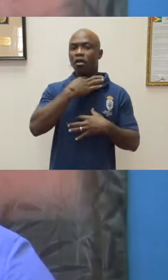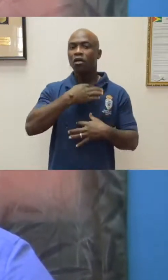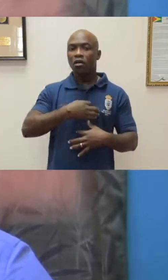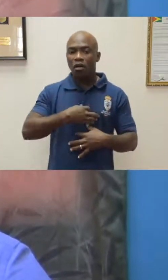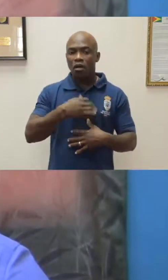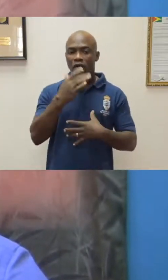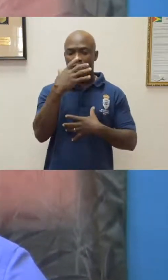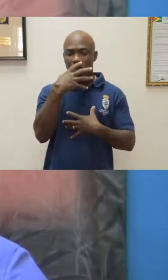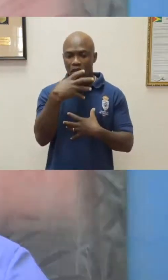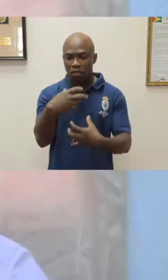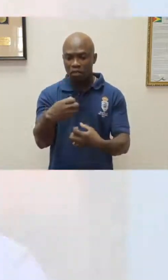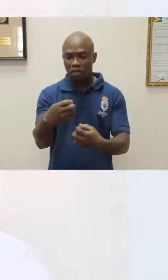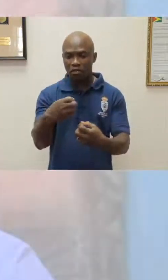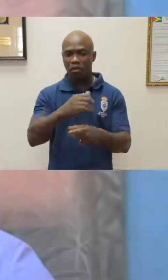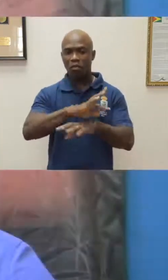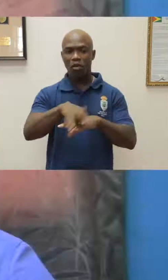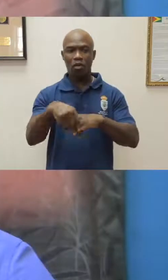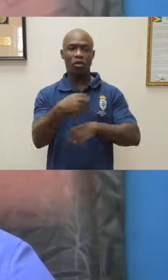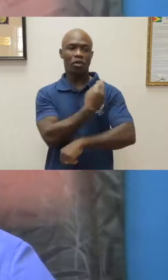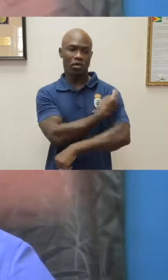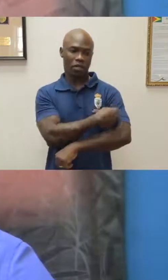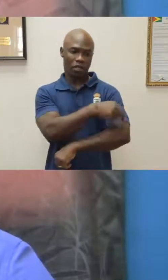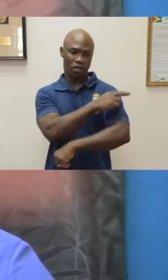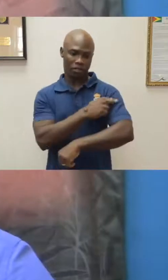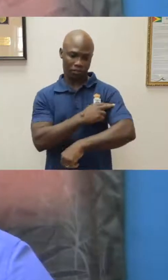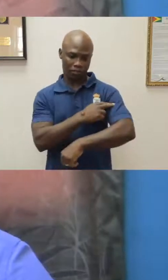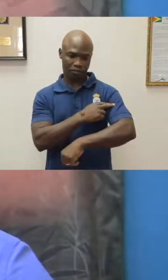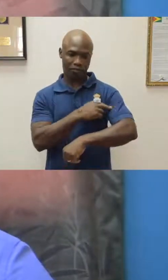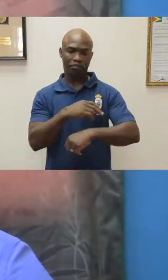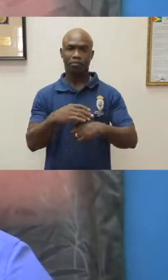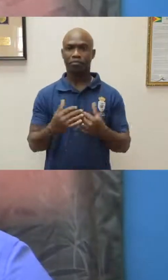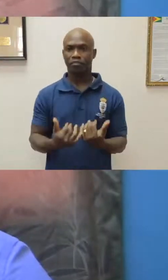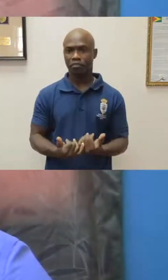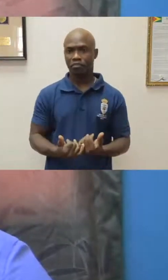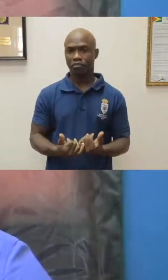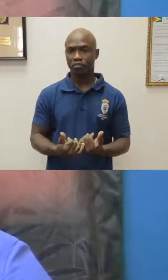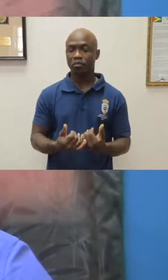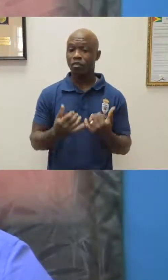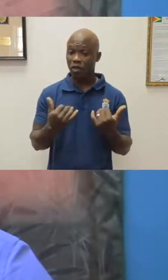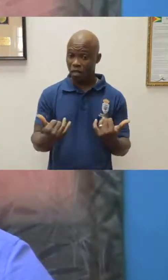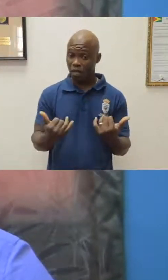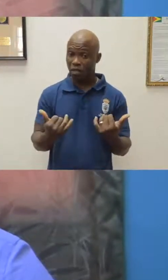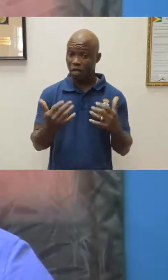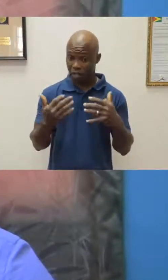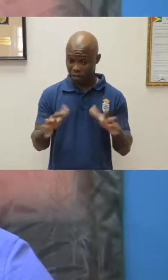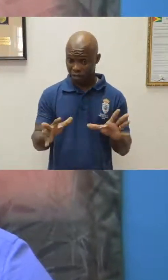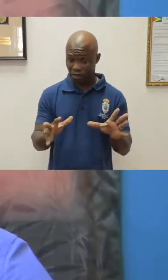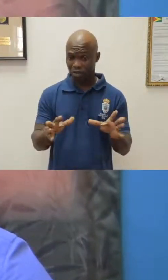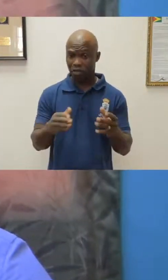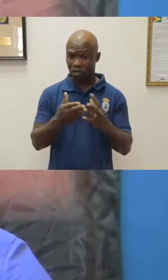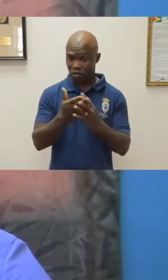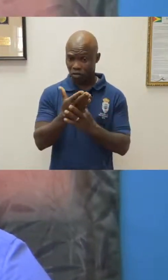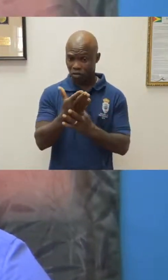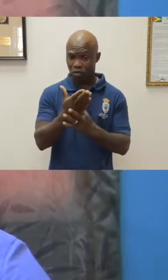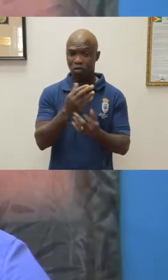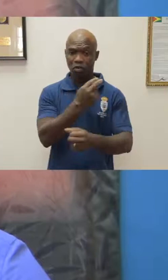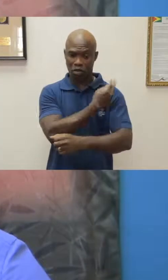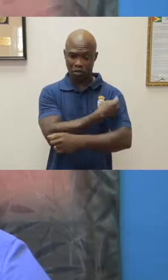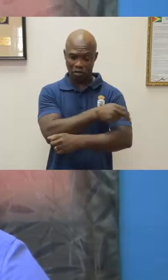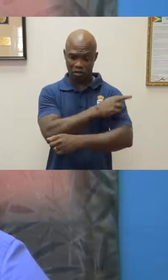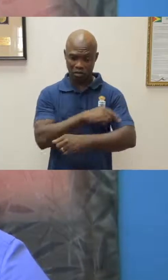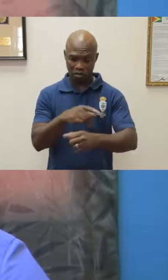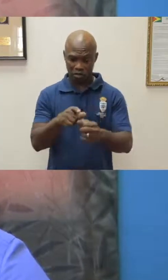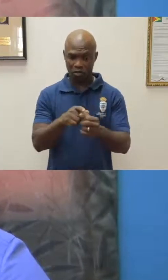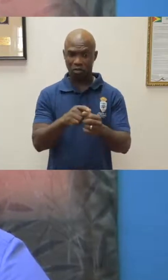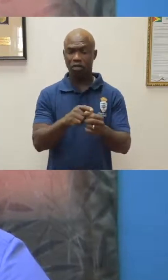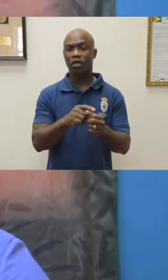health institutions. This is done through the Regional Health Emergency Operations Center Surveillance Team, which shares its data with